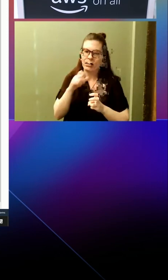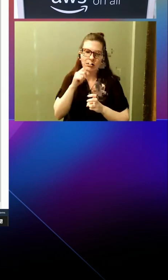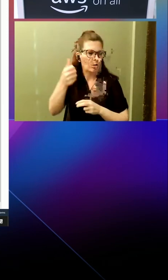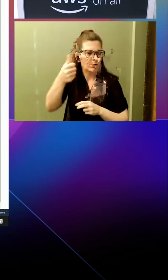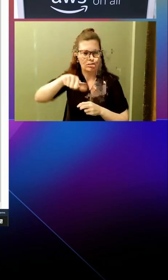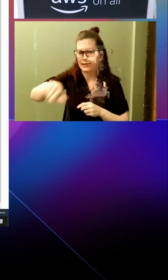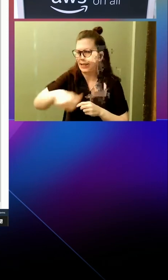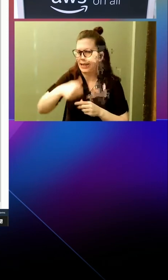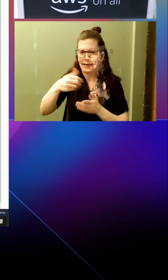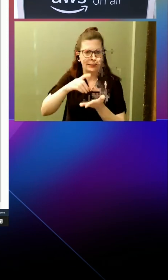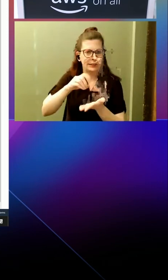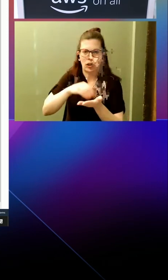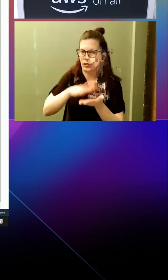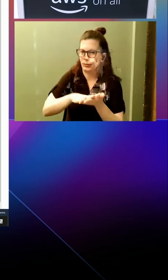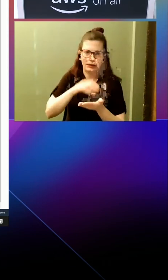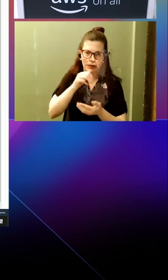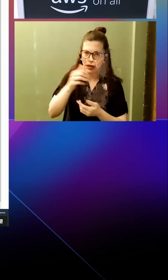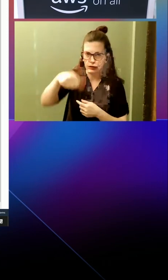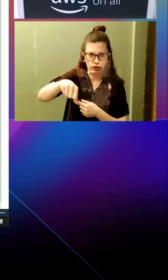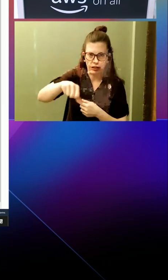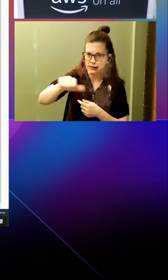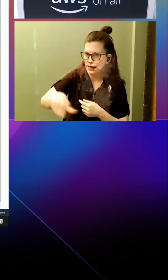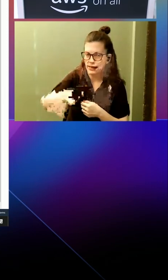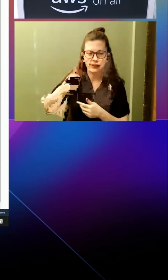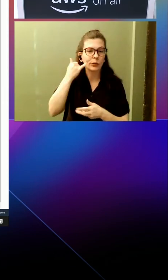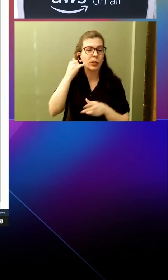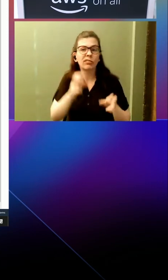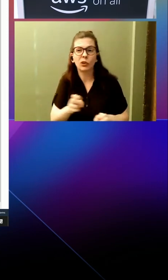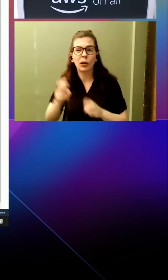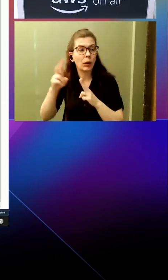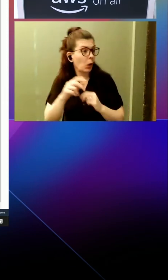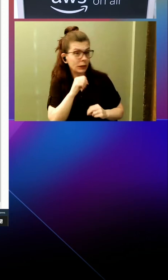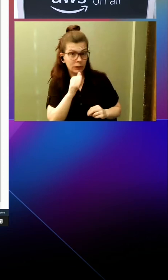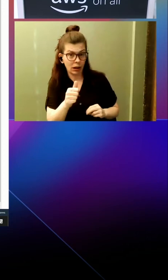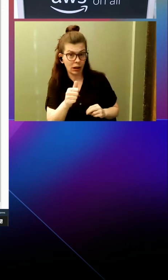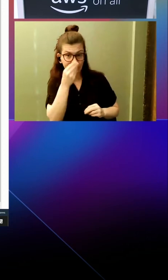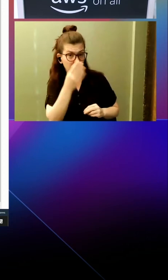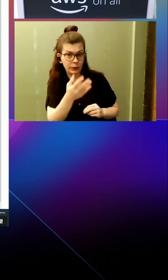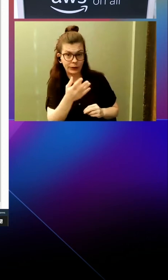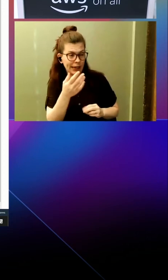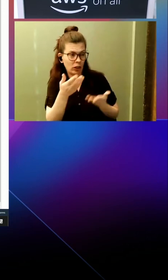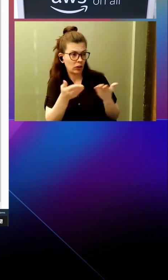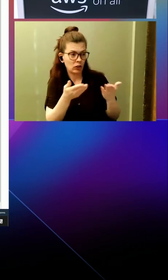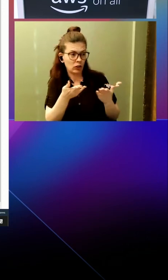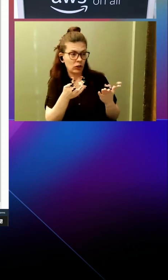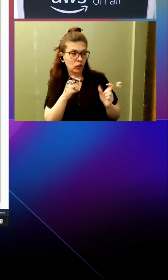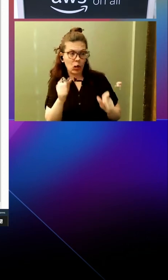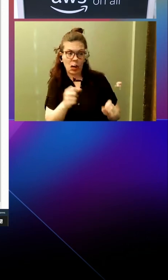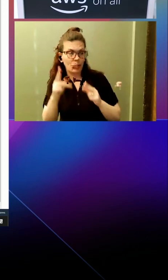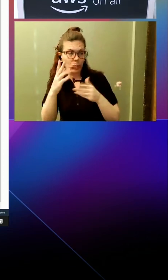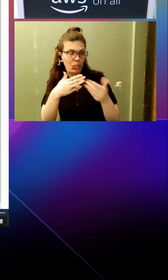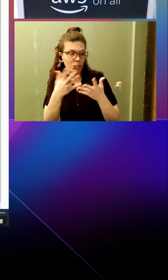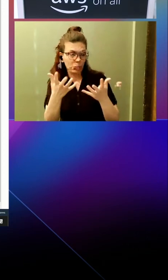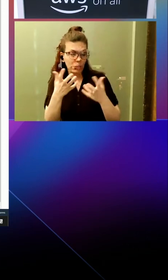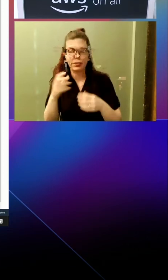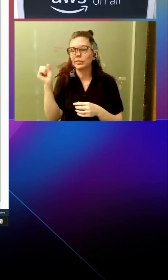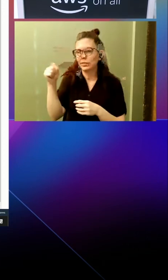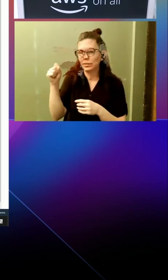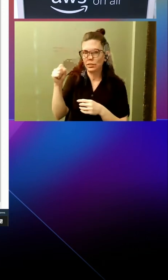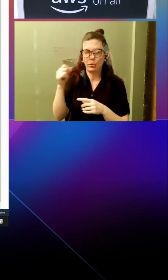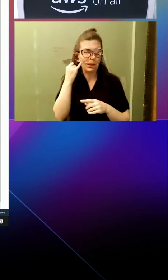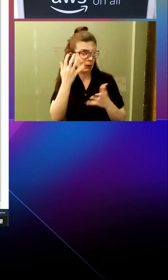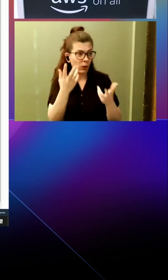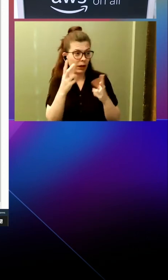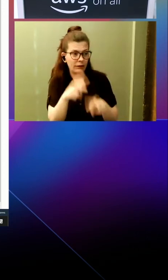to it. So if you happen to upload... it doesn't really care. The service, you can upload whatever you want. You can upload, but if you want value out of the